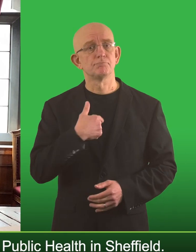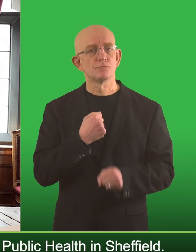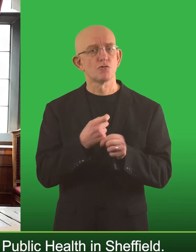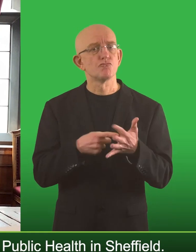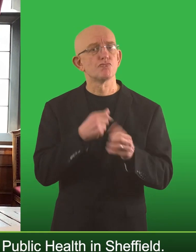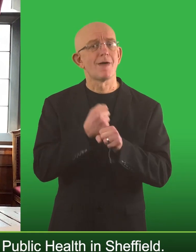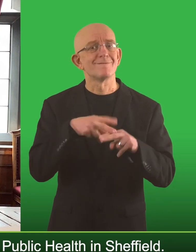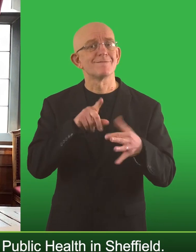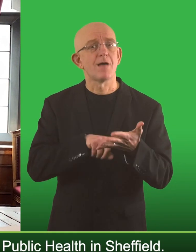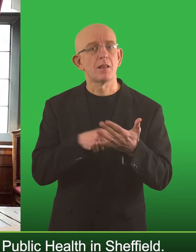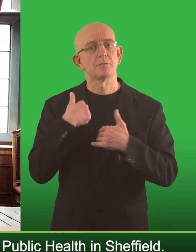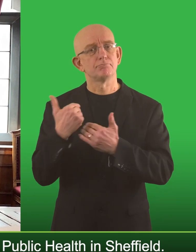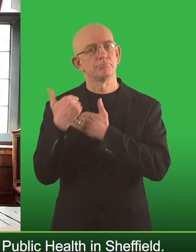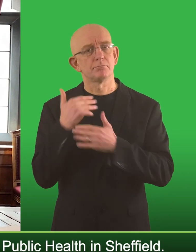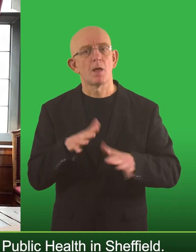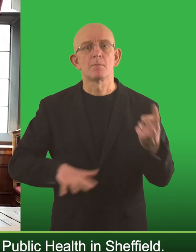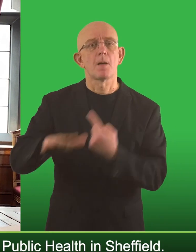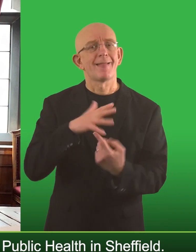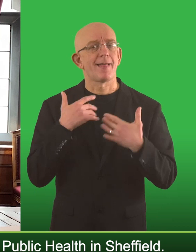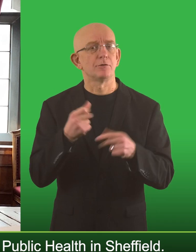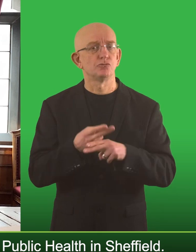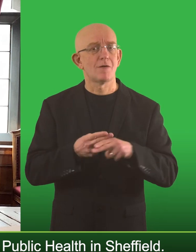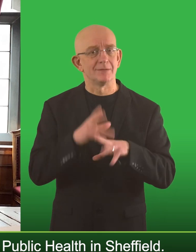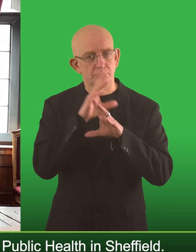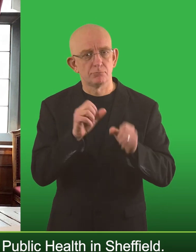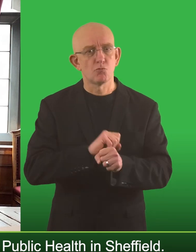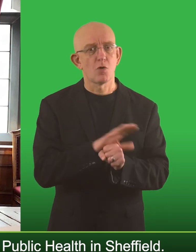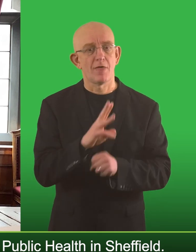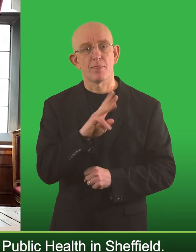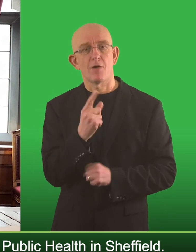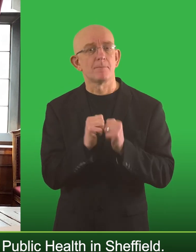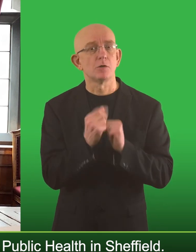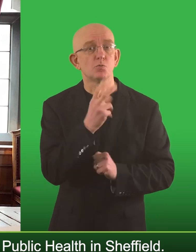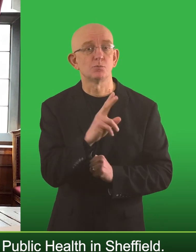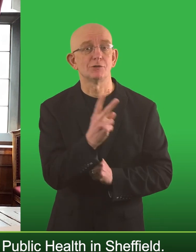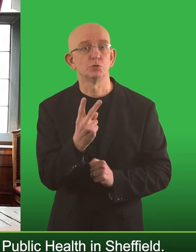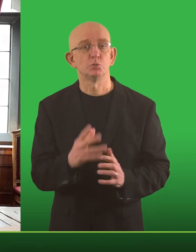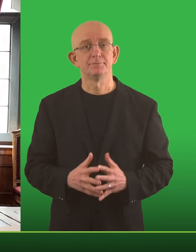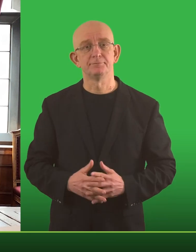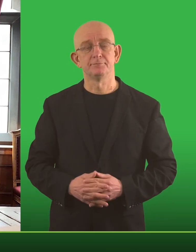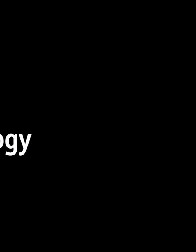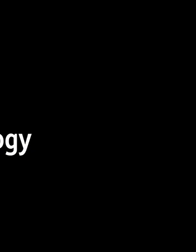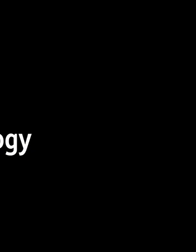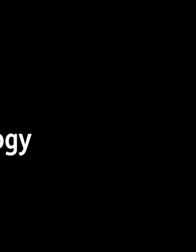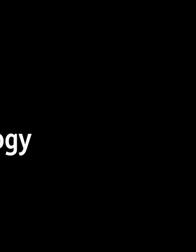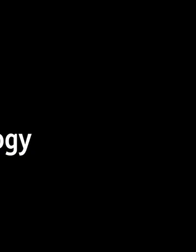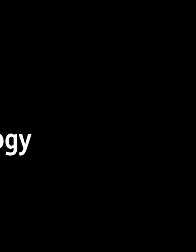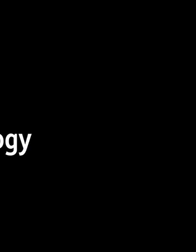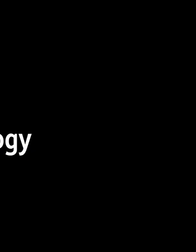Hi, my name is Greg Feld, Director of Public Health in Sheffield. This is a COVID situation report dated 31st of March 2022.